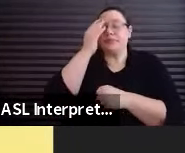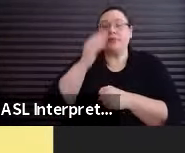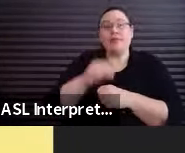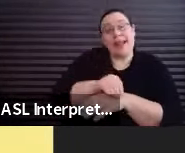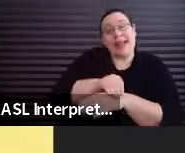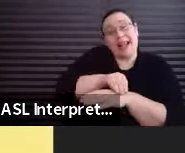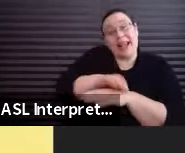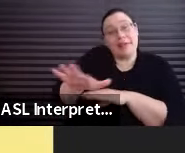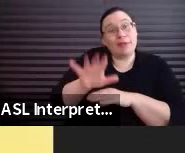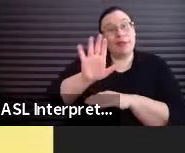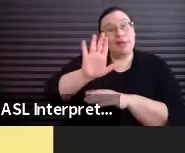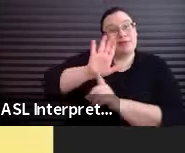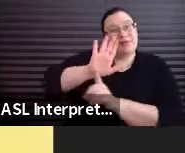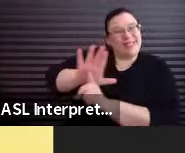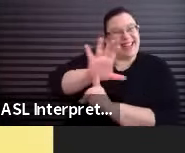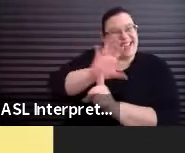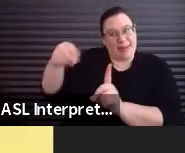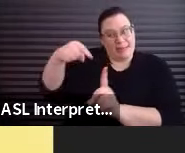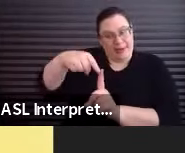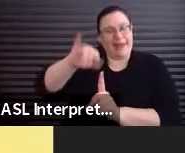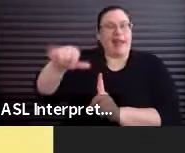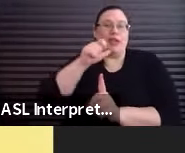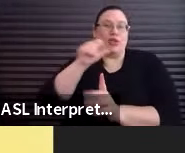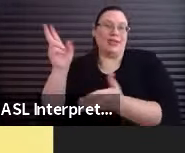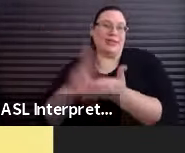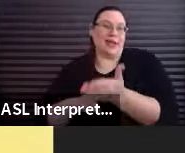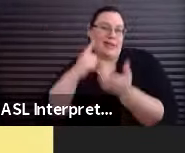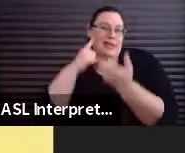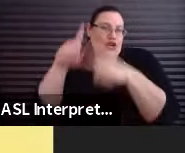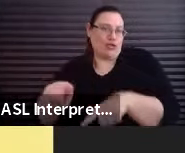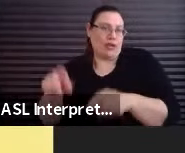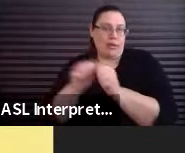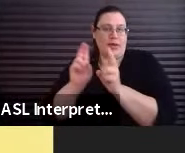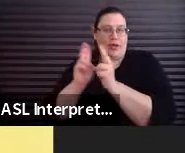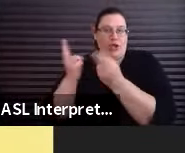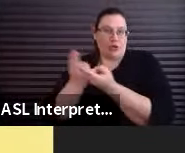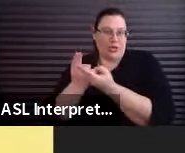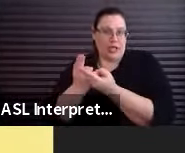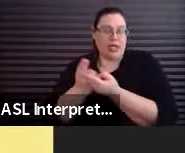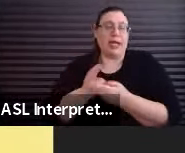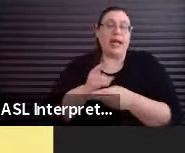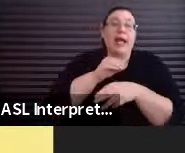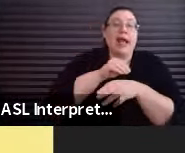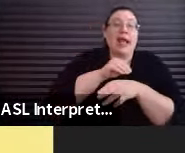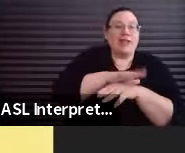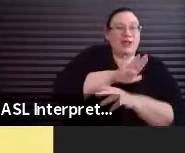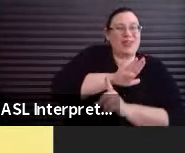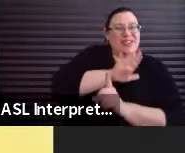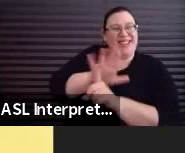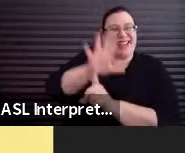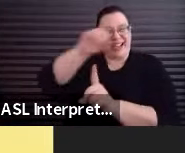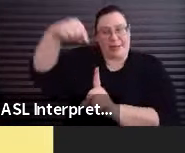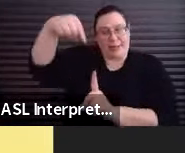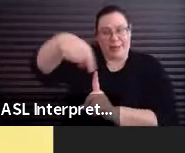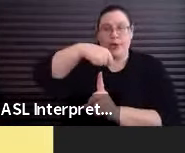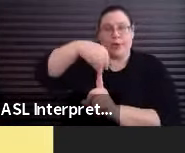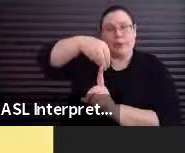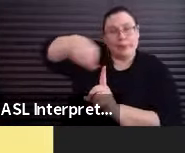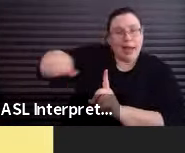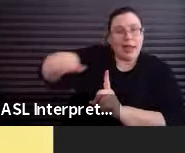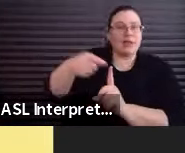influencer's company is who signs the agreement with the union. And it's the influencer's company that pays into pension and